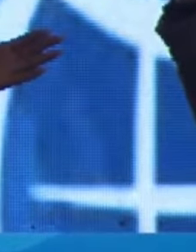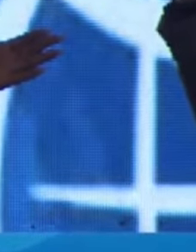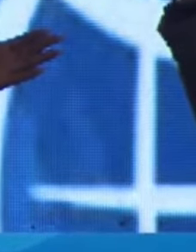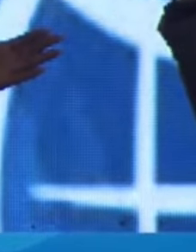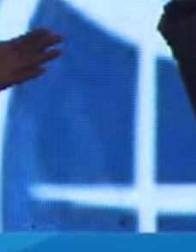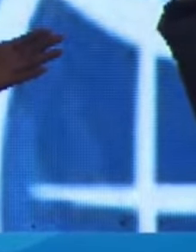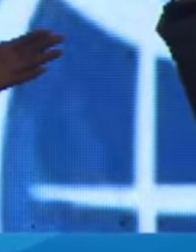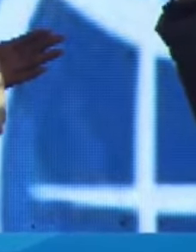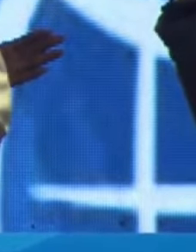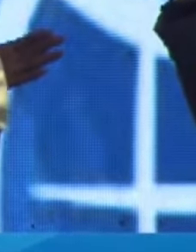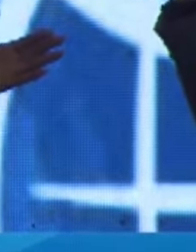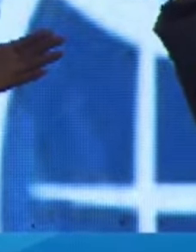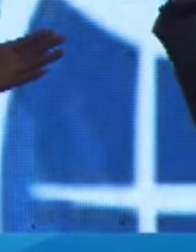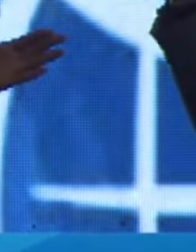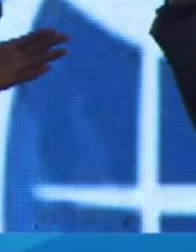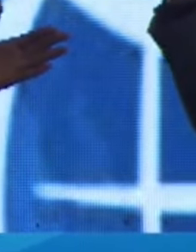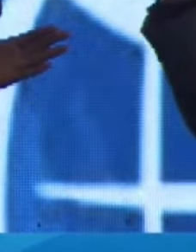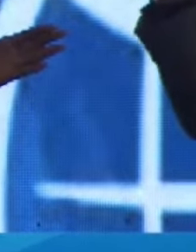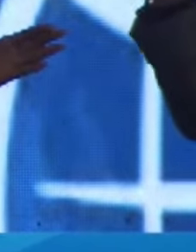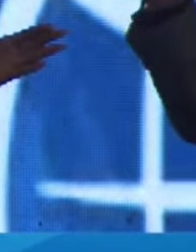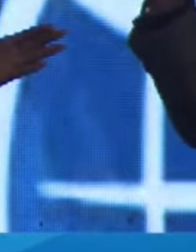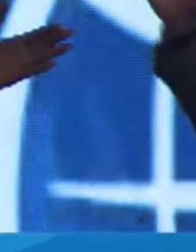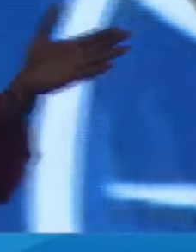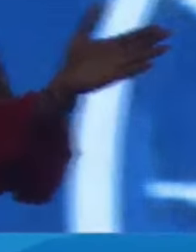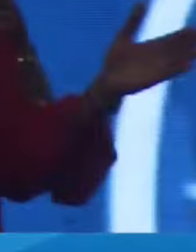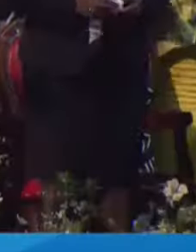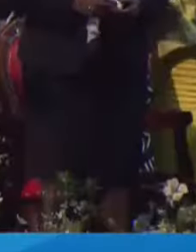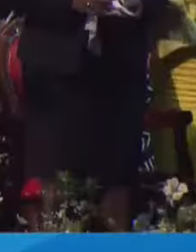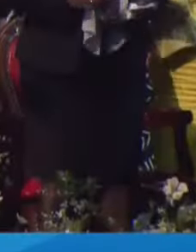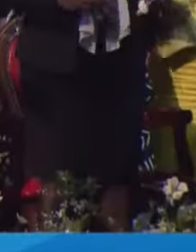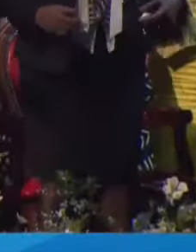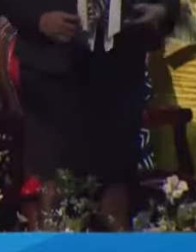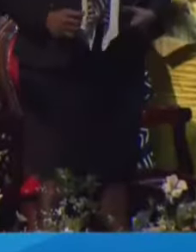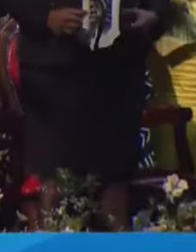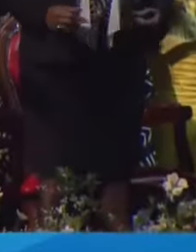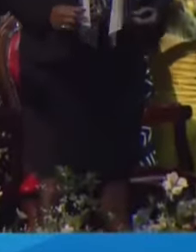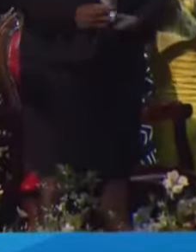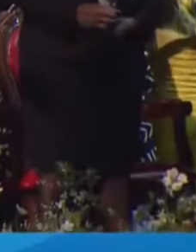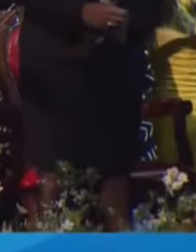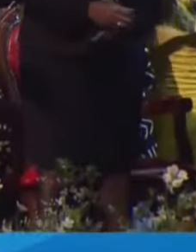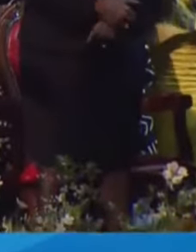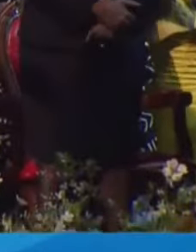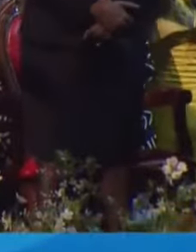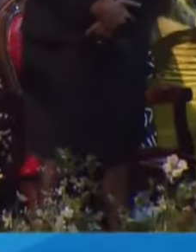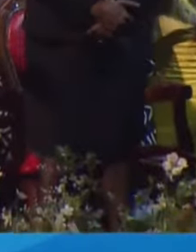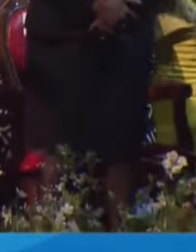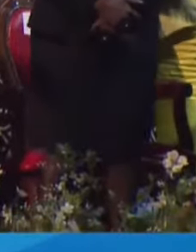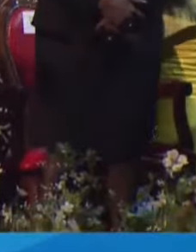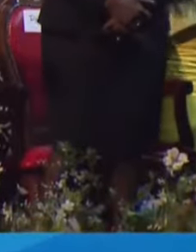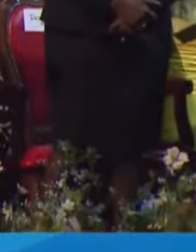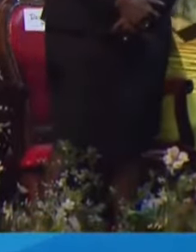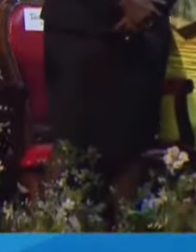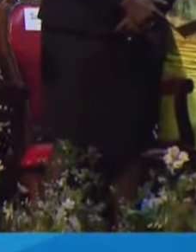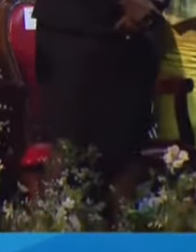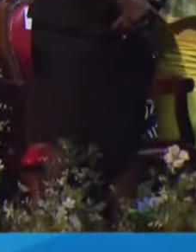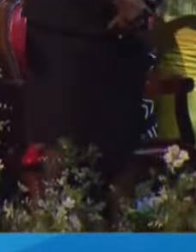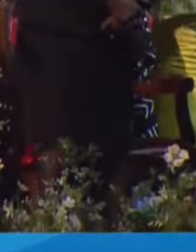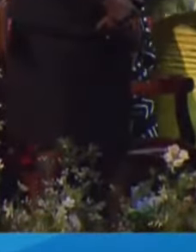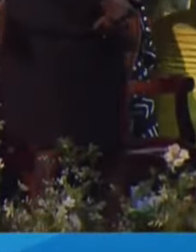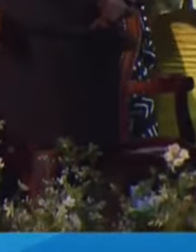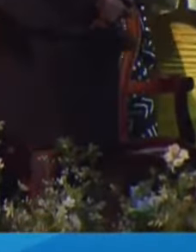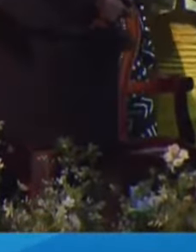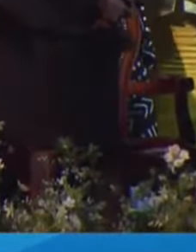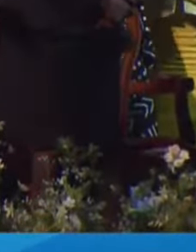Heaven As the deer panteth for the water Brooks yeah we hungry